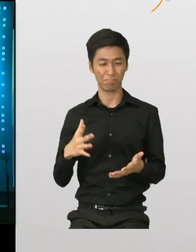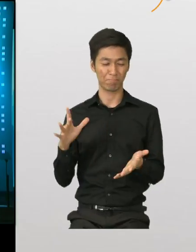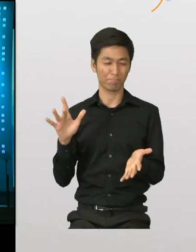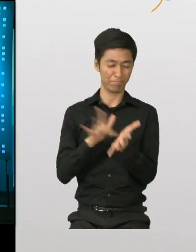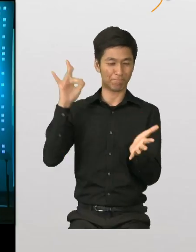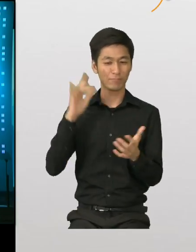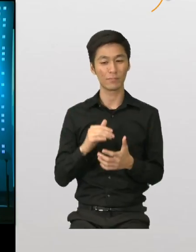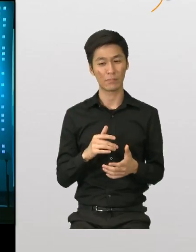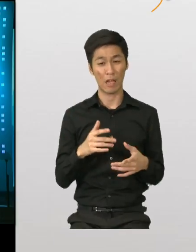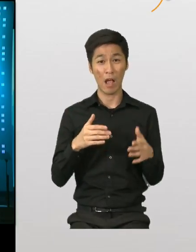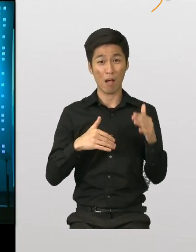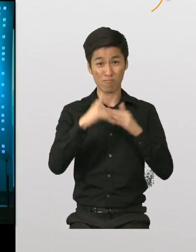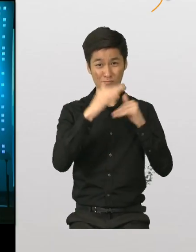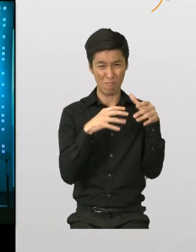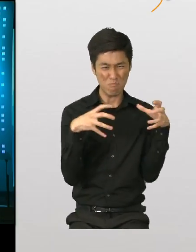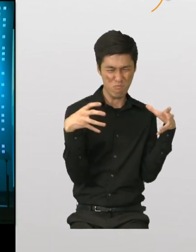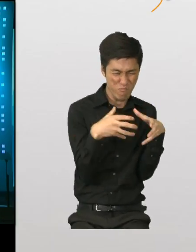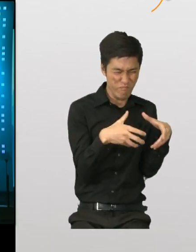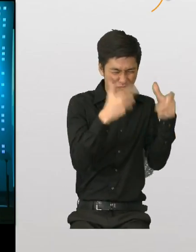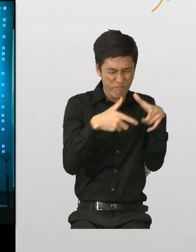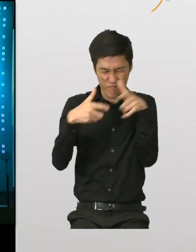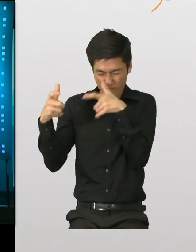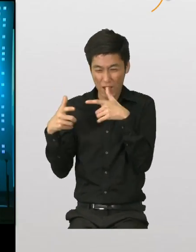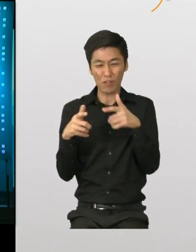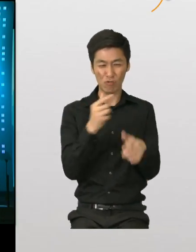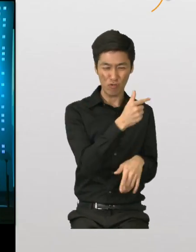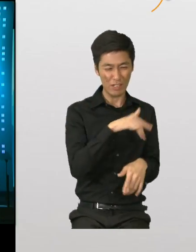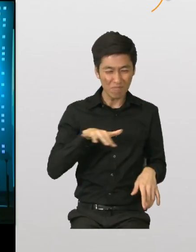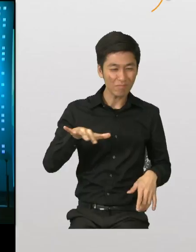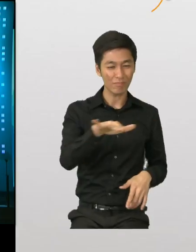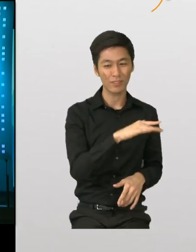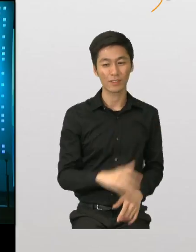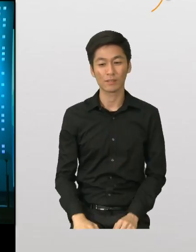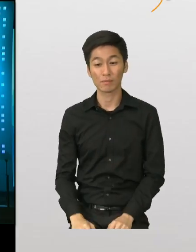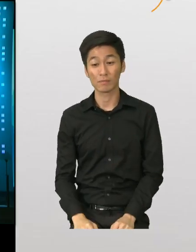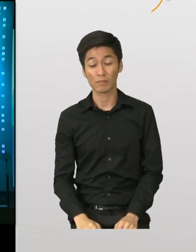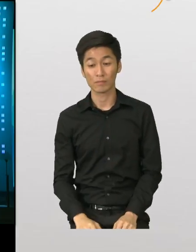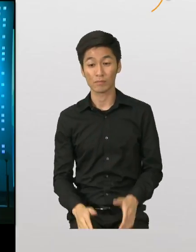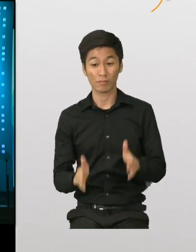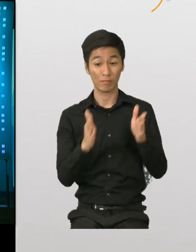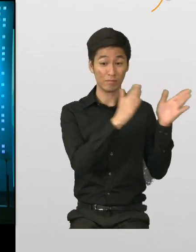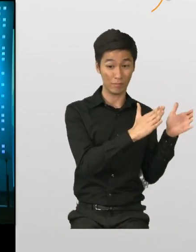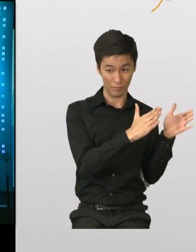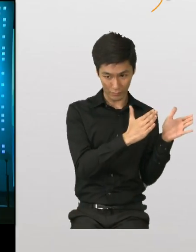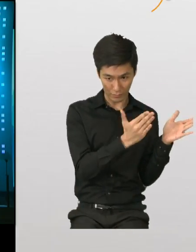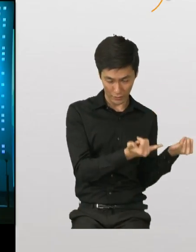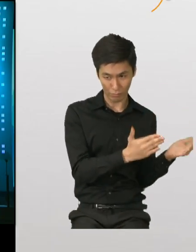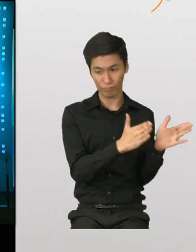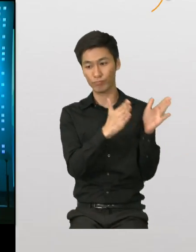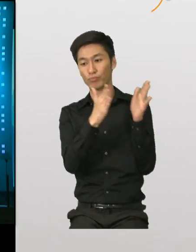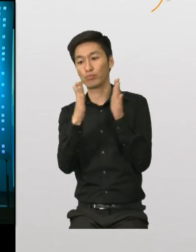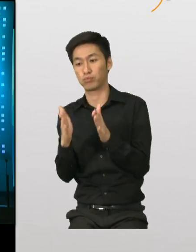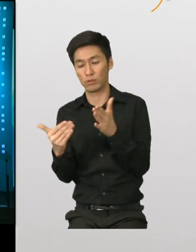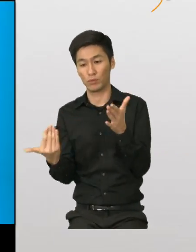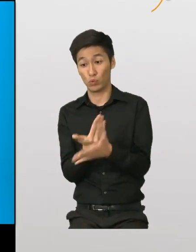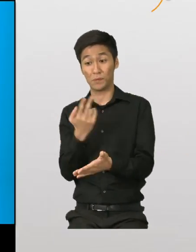denser housing, greener environments. So from something like this, you can go to something like this. 40